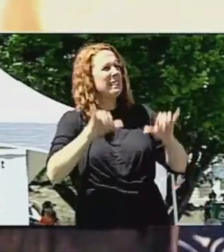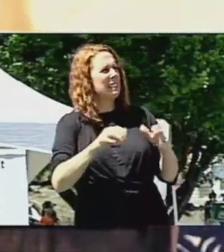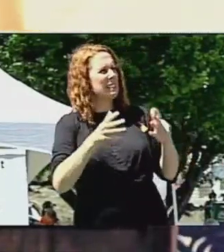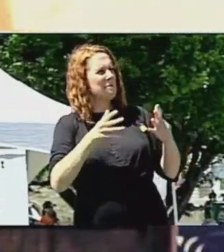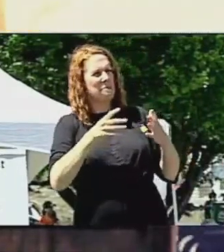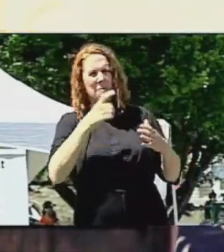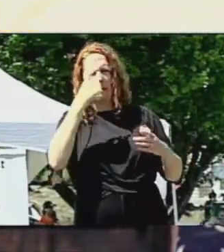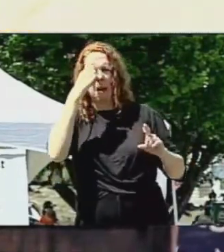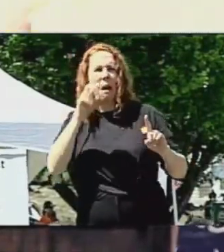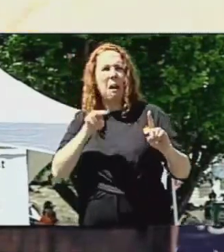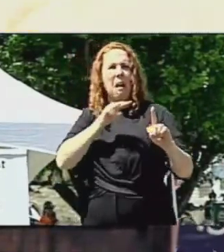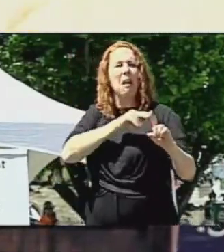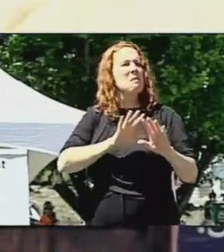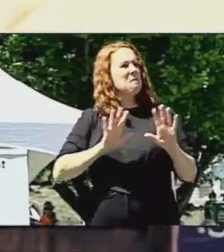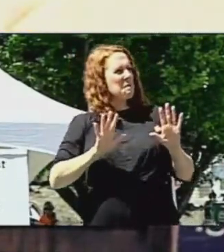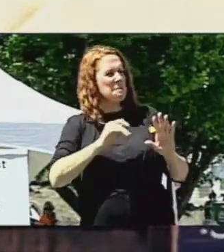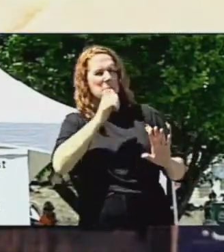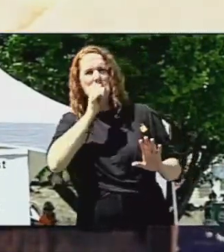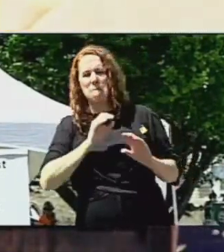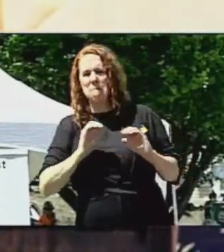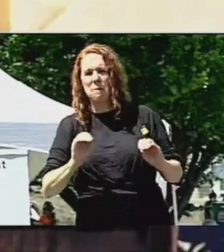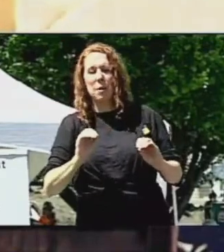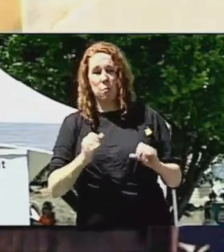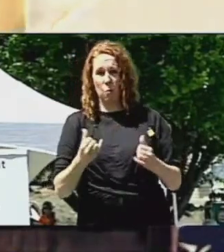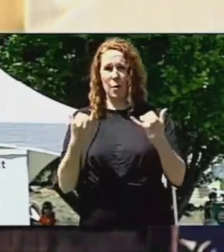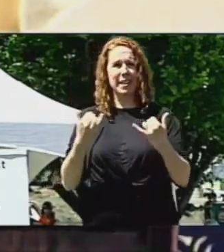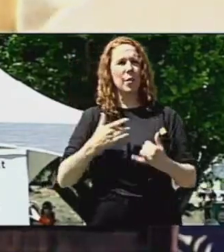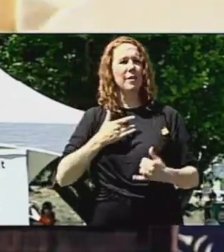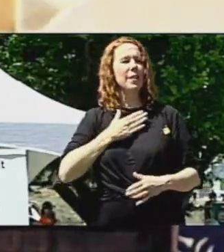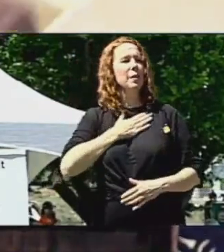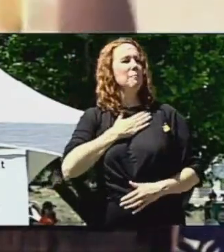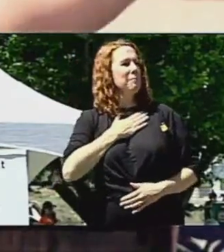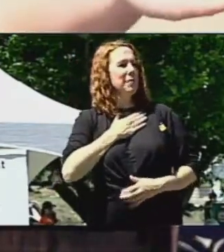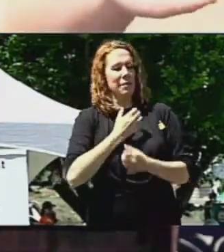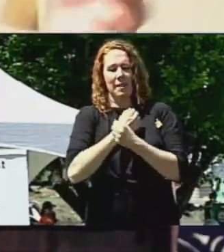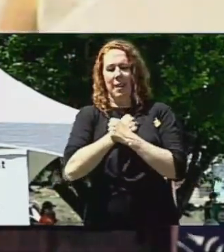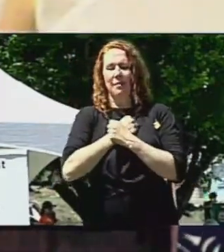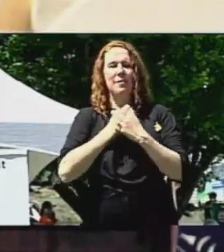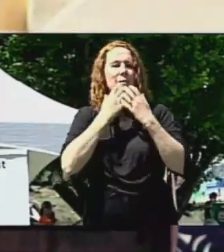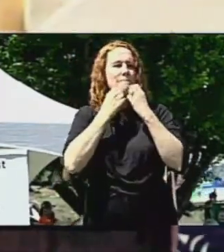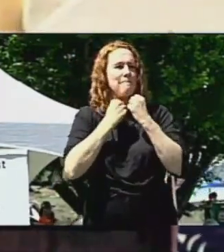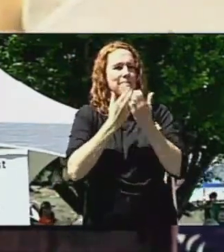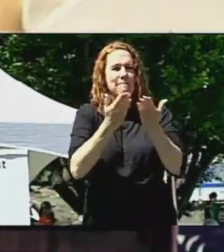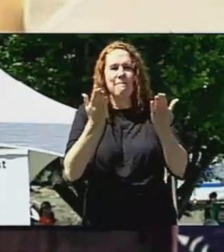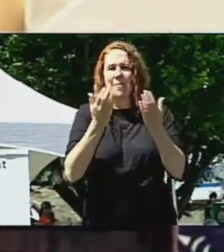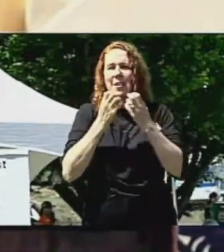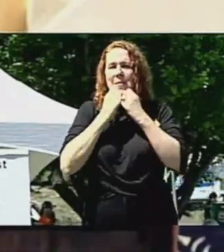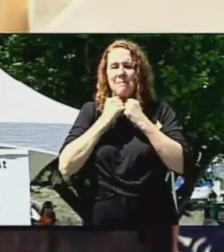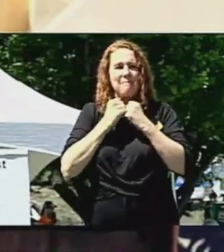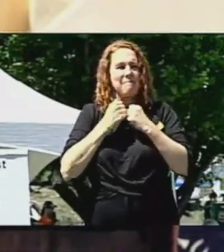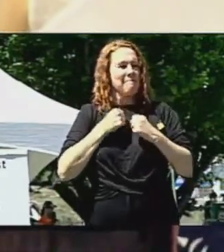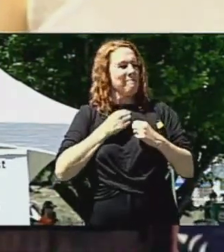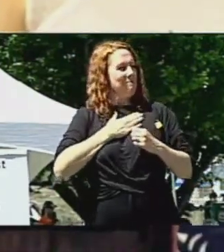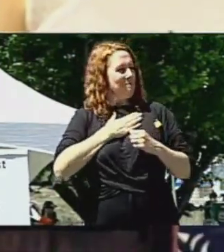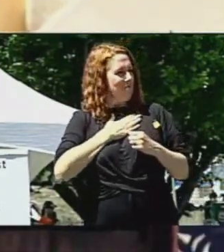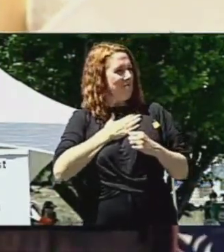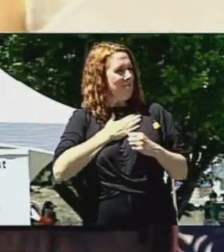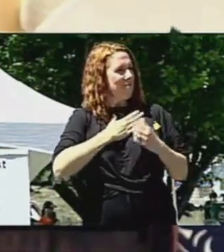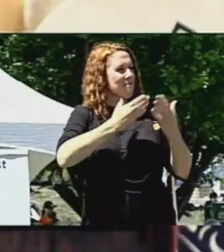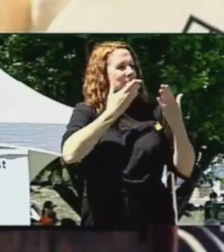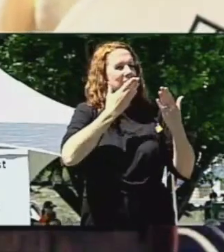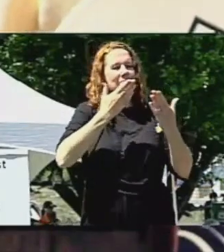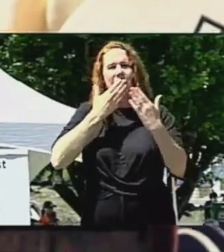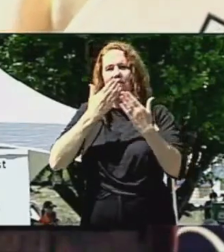mindsets. But in this moment, I feel cherished and I feel cherishing of each of you for being